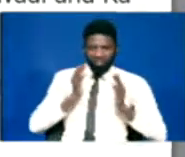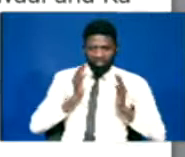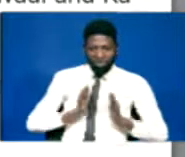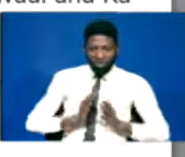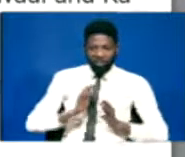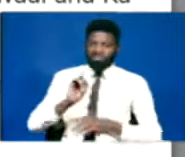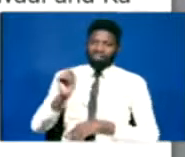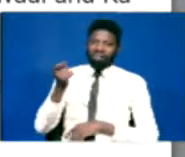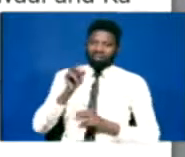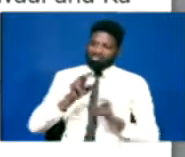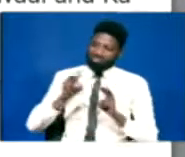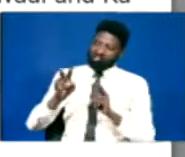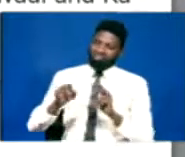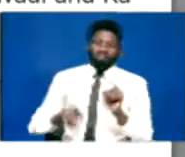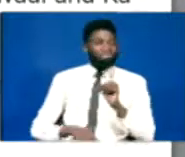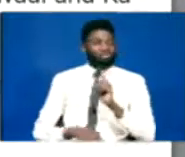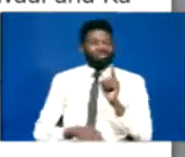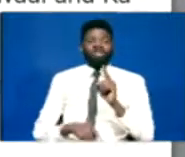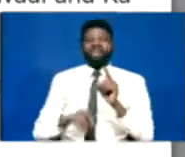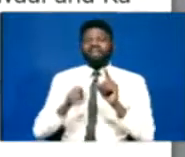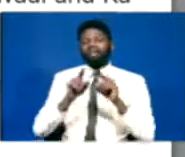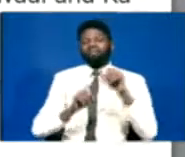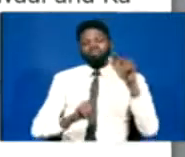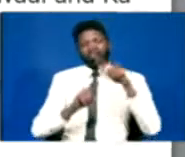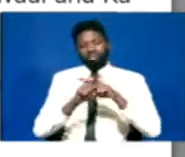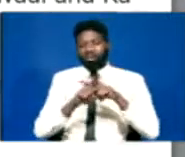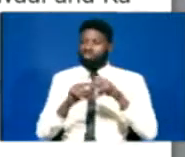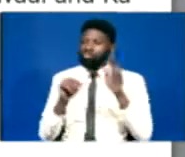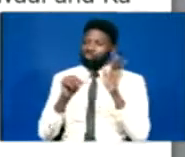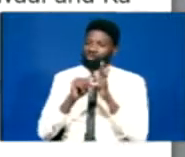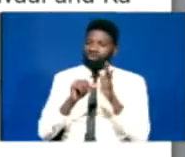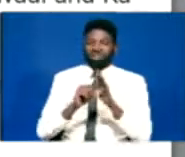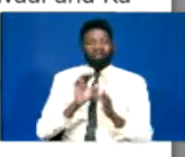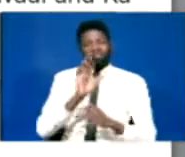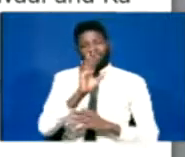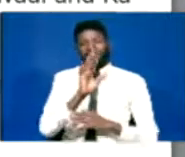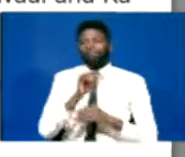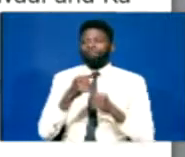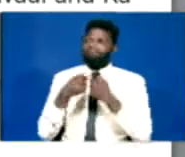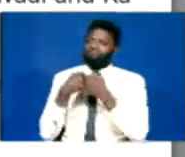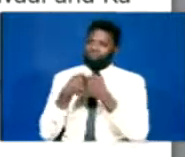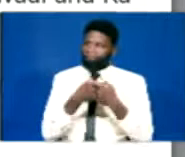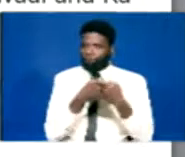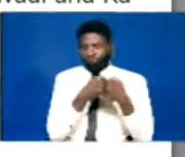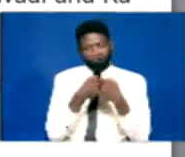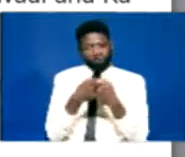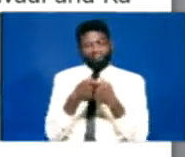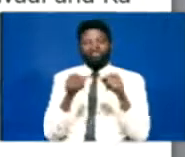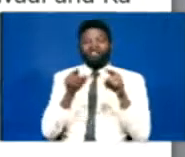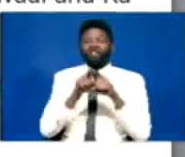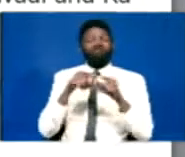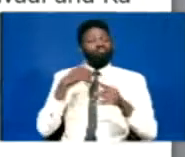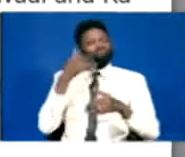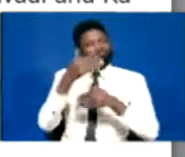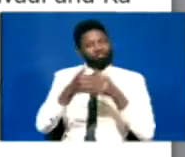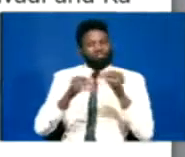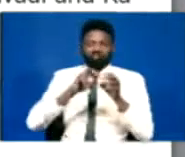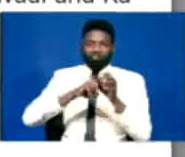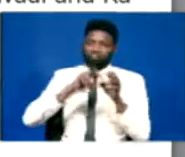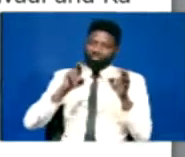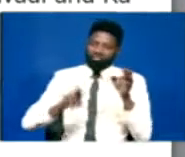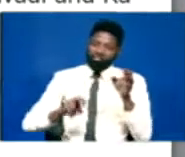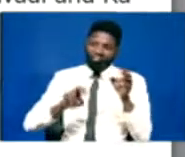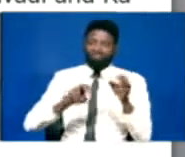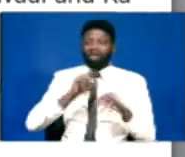presidency. And this led to a lot of frustrations on his end. And ultimately, he left KANU and joined